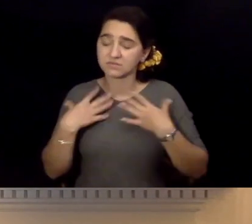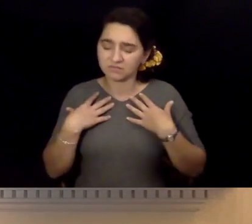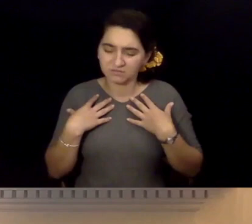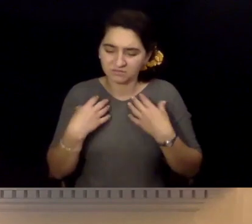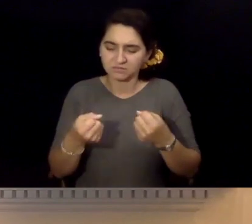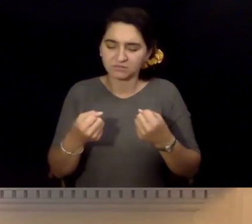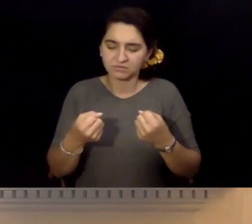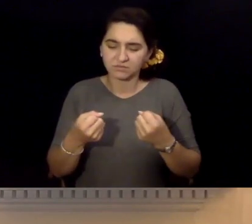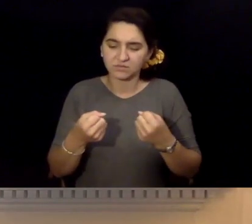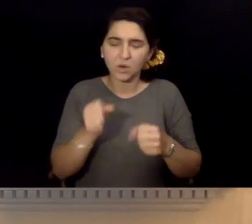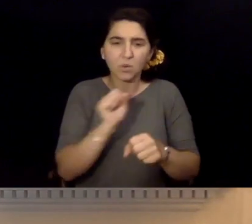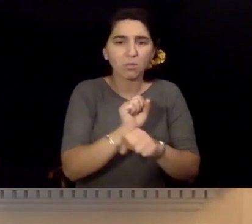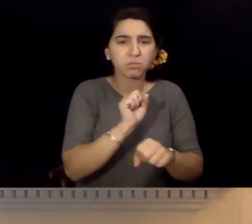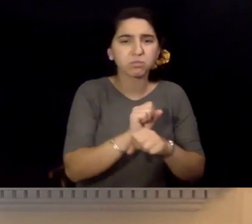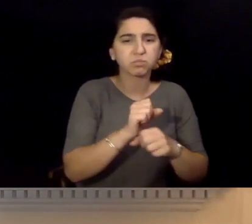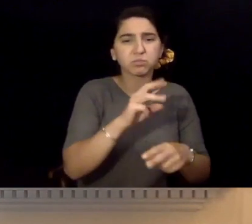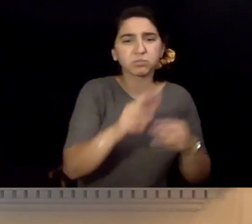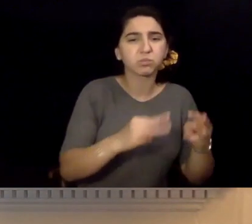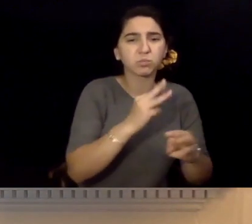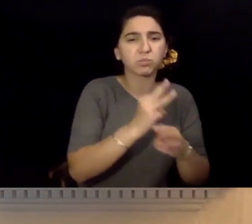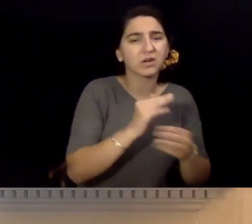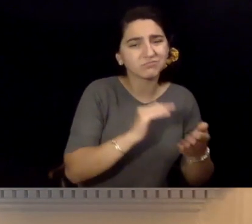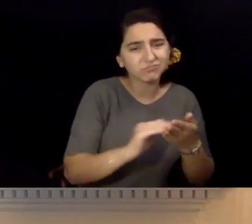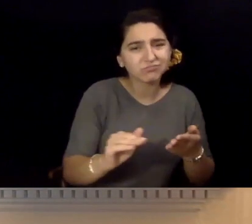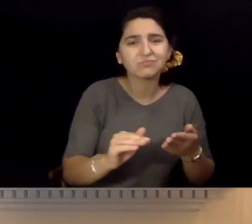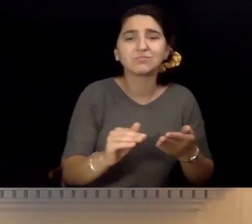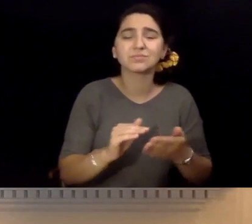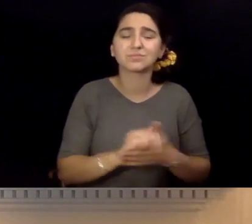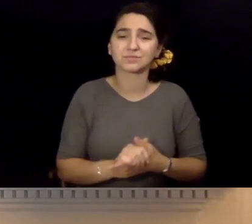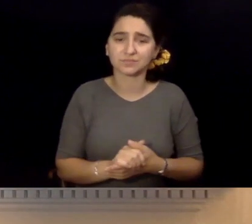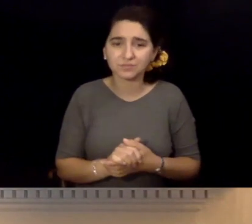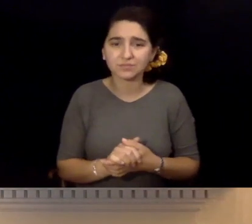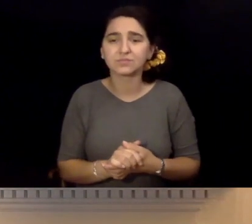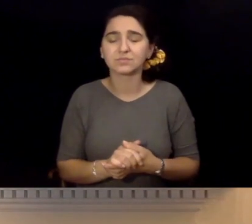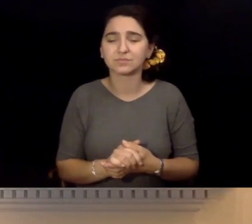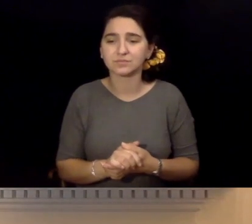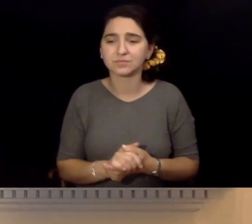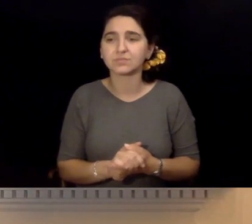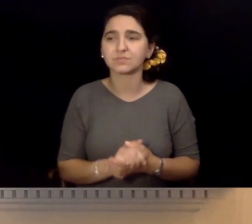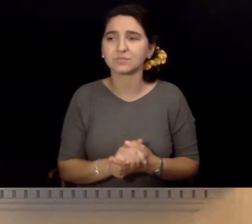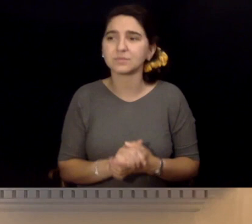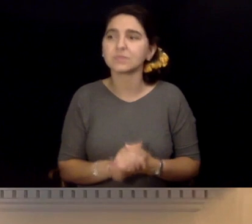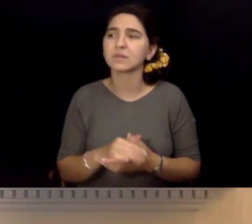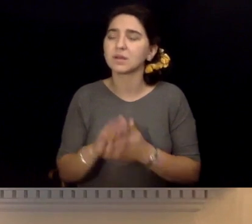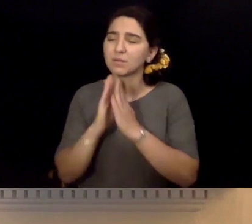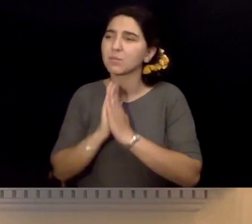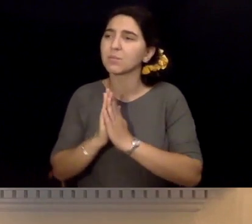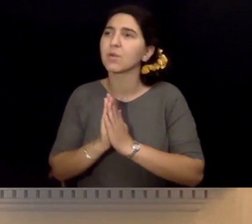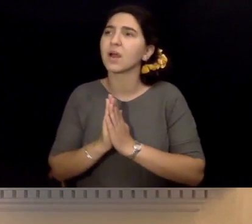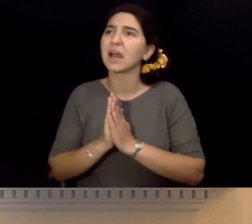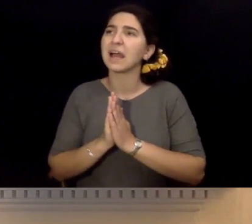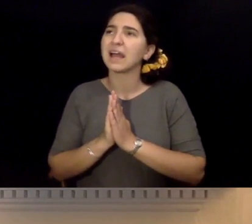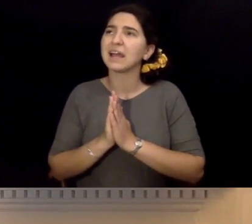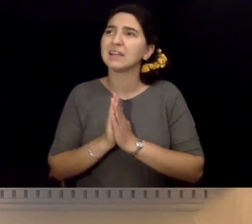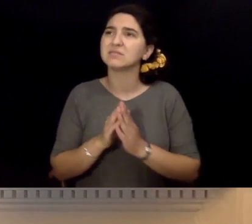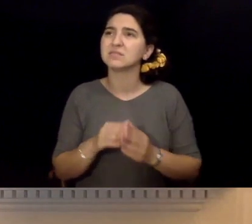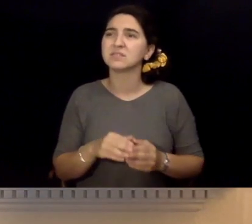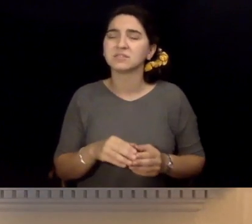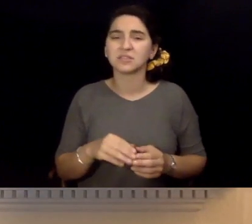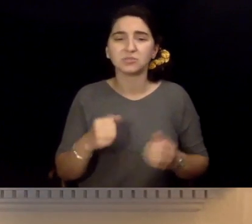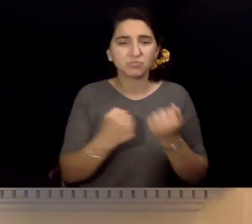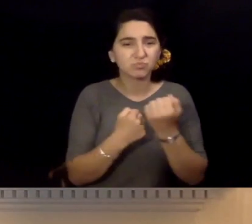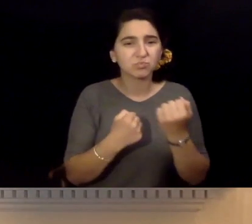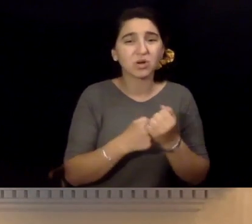for a world that is redeemed. We repent for the perpetuation of systems that dehumanize and